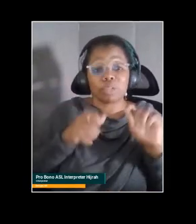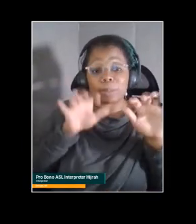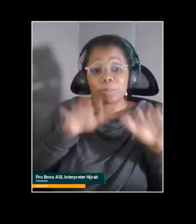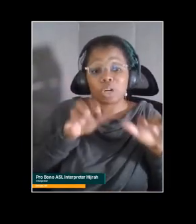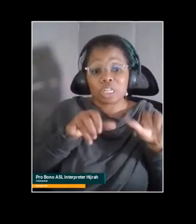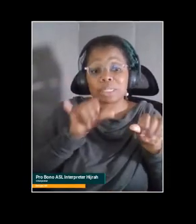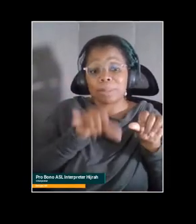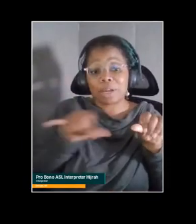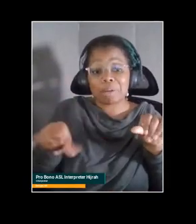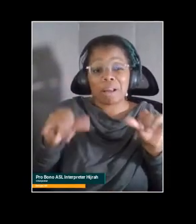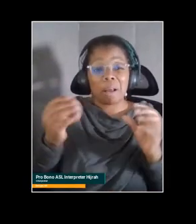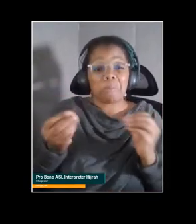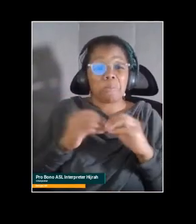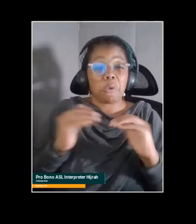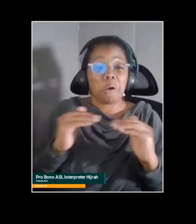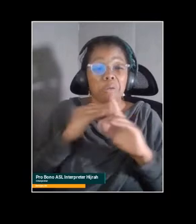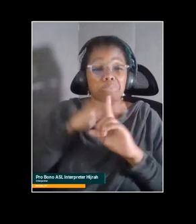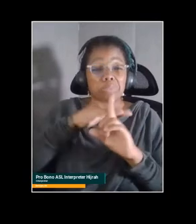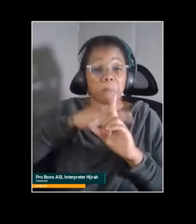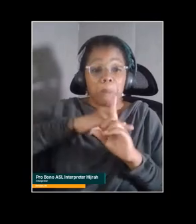higher temperatures